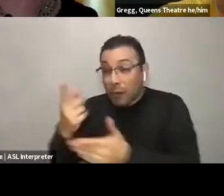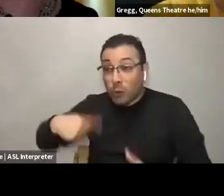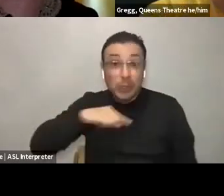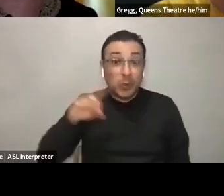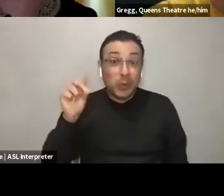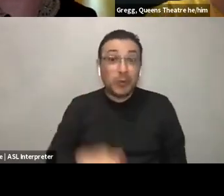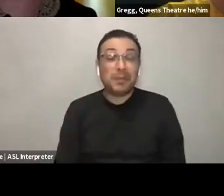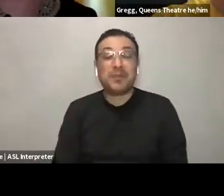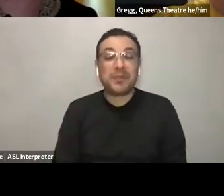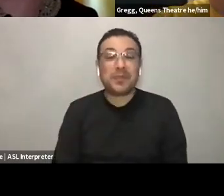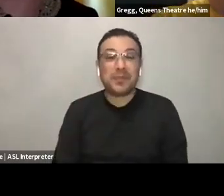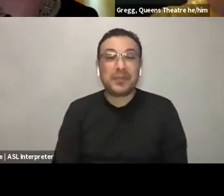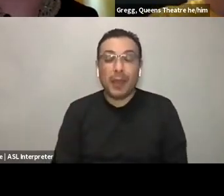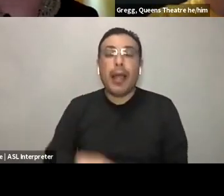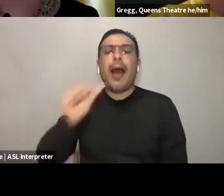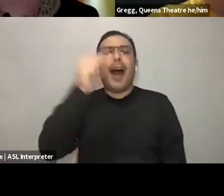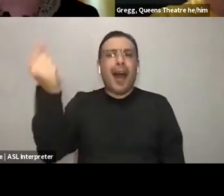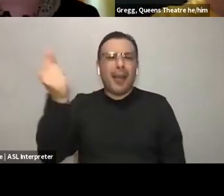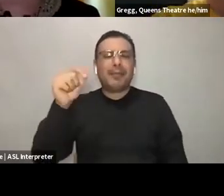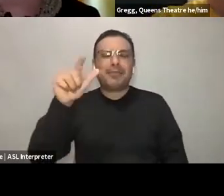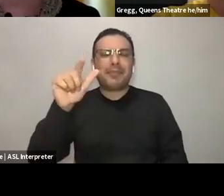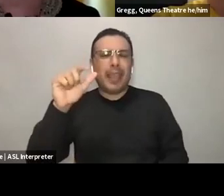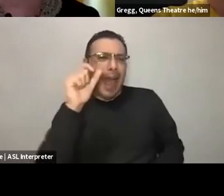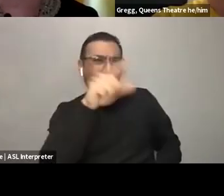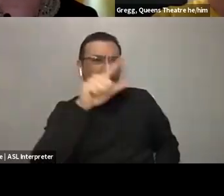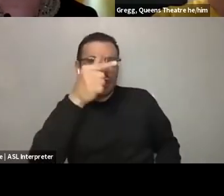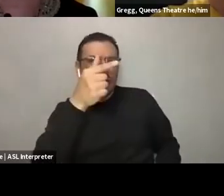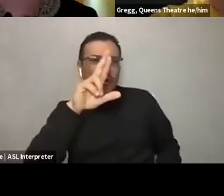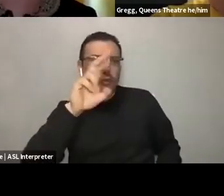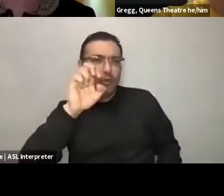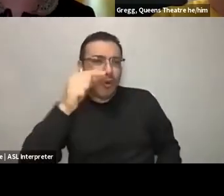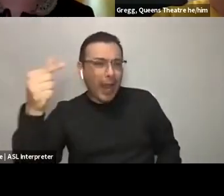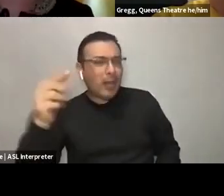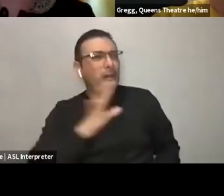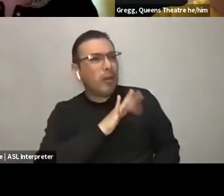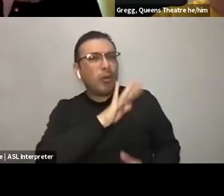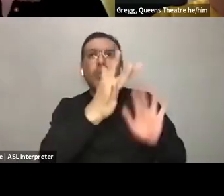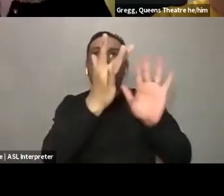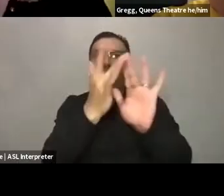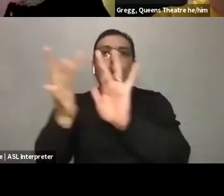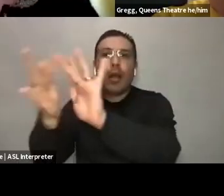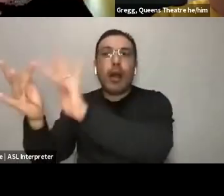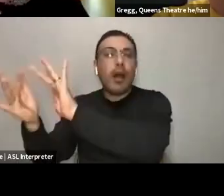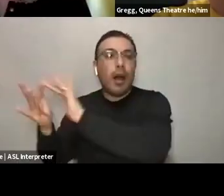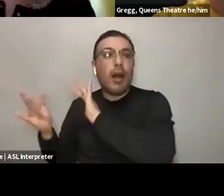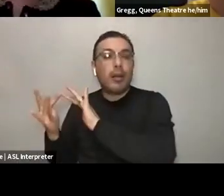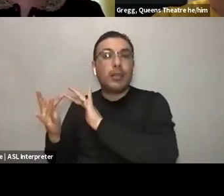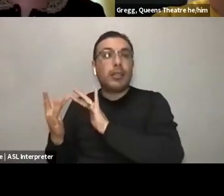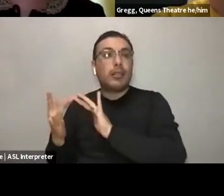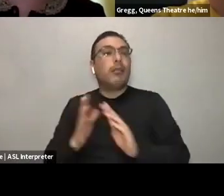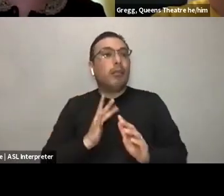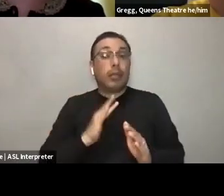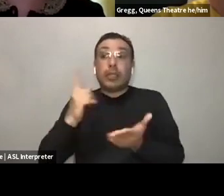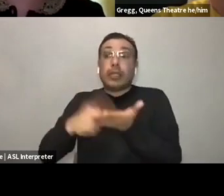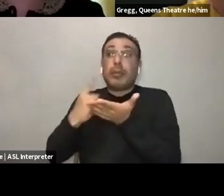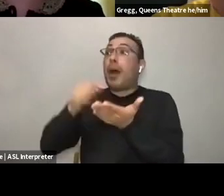fortunate that you're able to sort of connect individually with all your audience members. You know, sometimes folks might be offering programs and they might not know who their audience is ahead